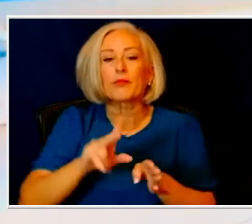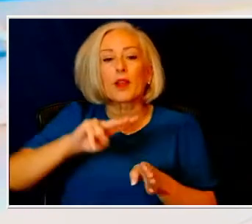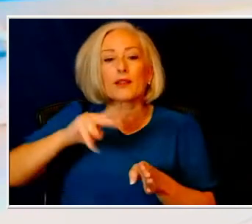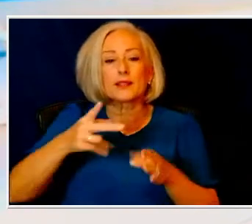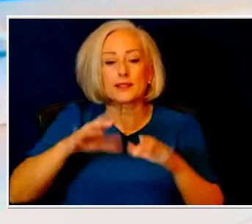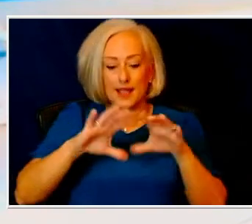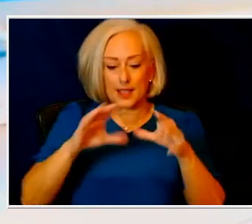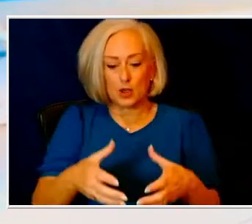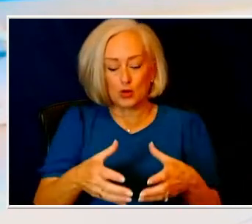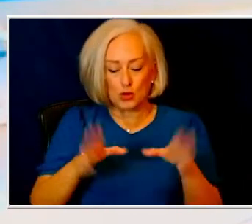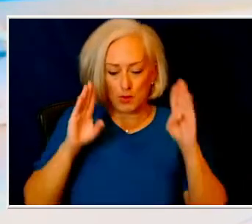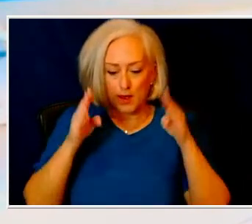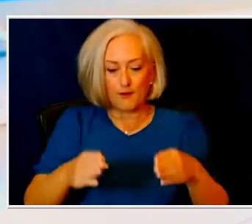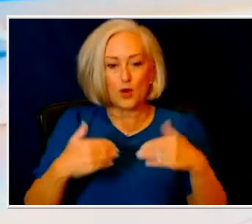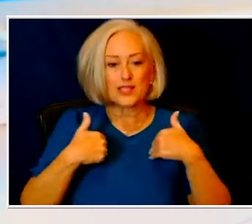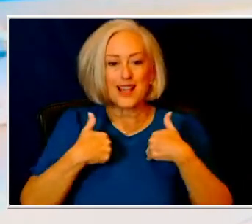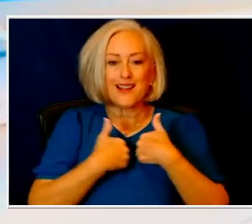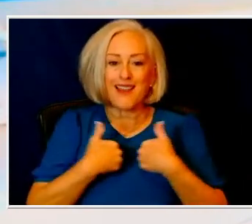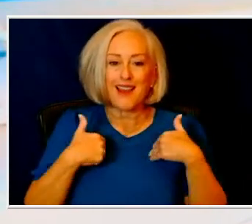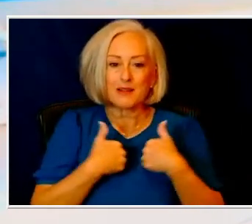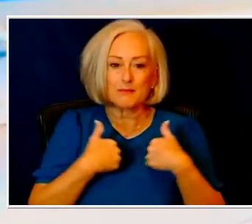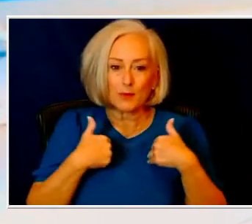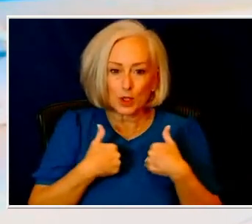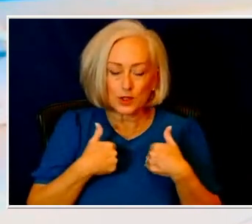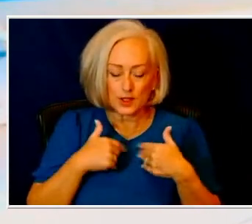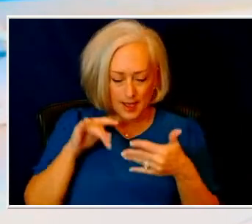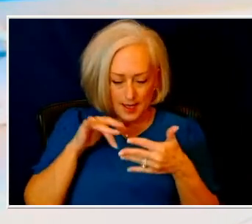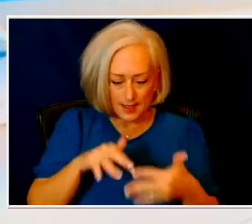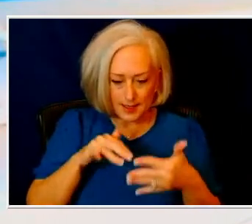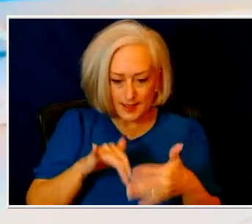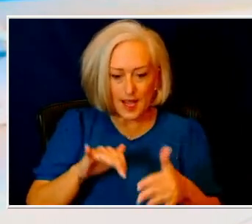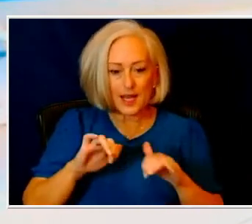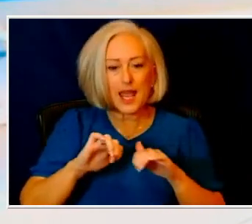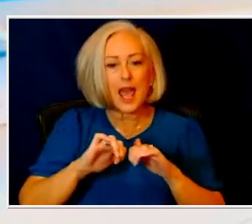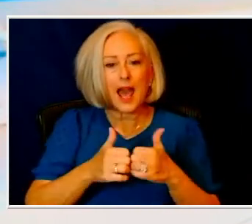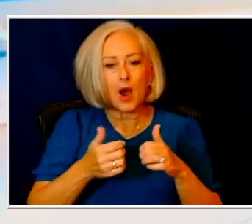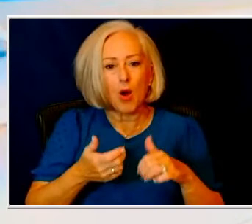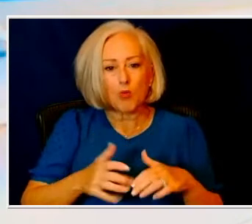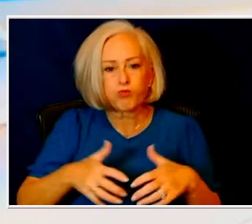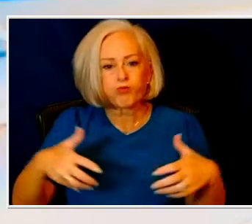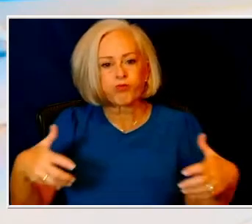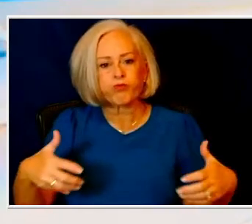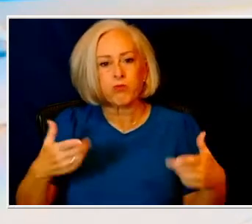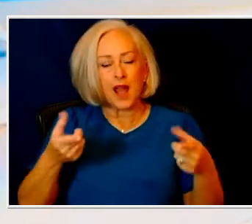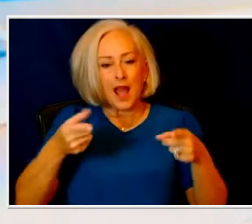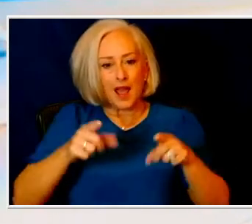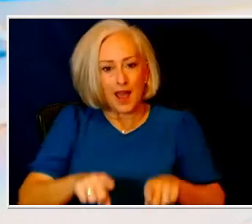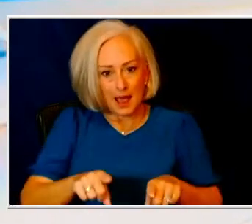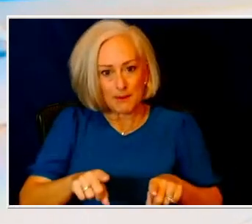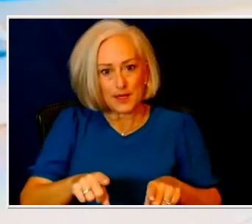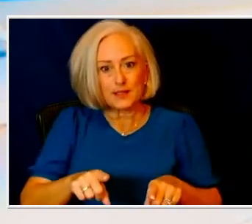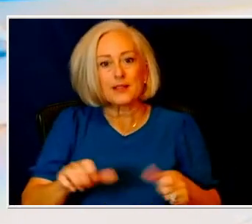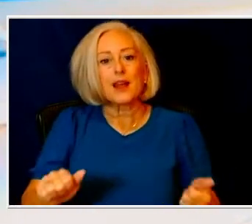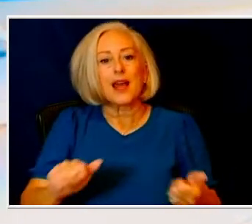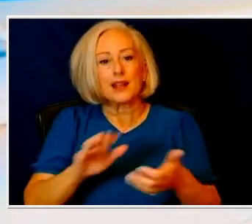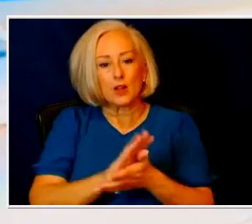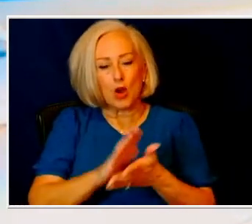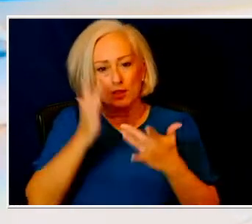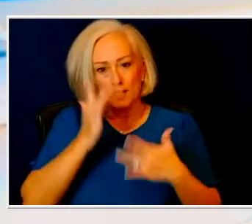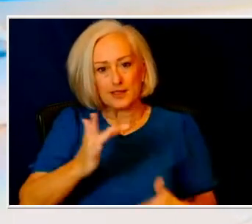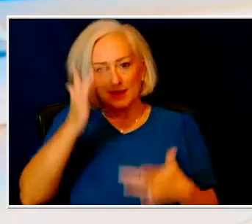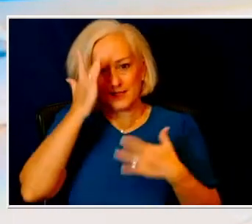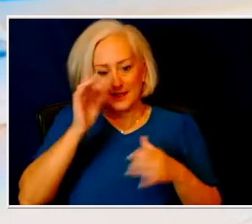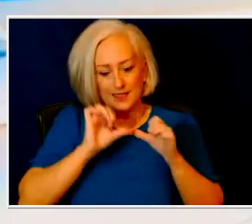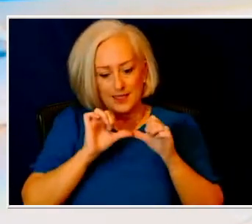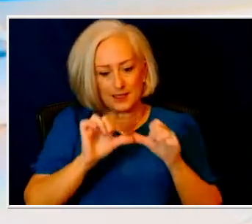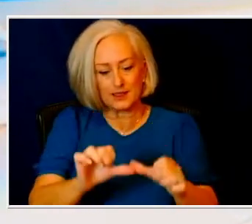animal models. A lot of us study how obesity develops and how obesity-induced chronic diseases develop in rodent